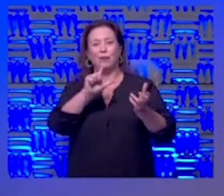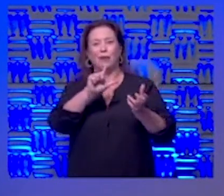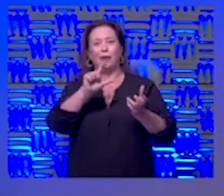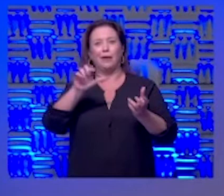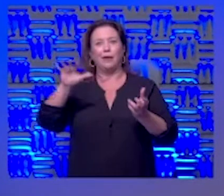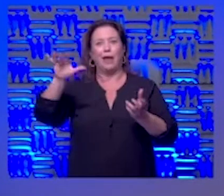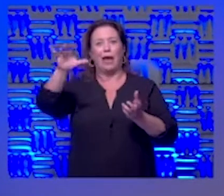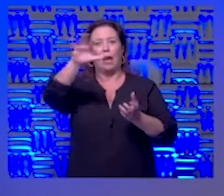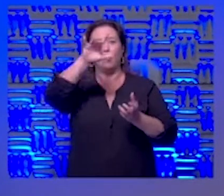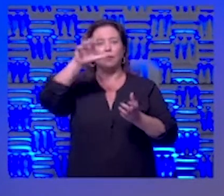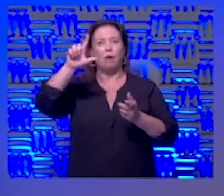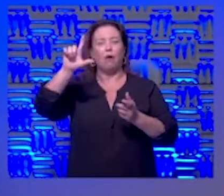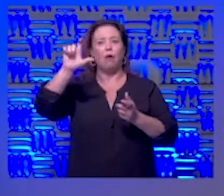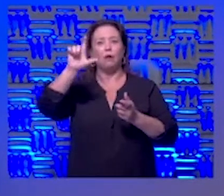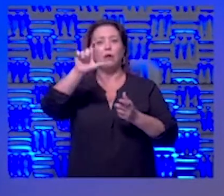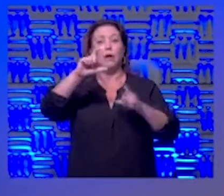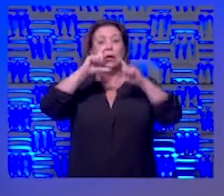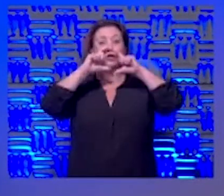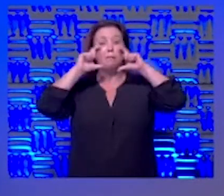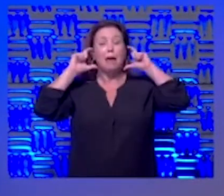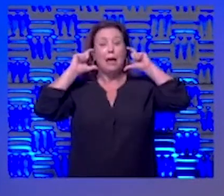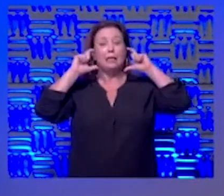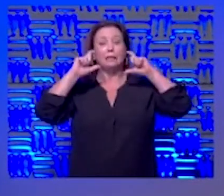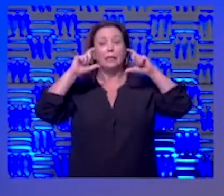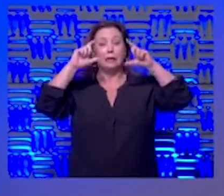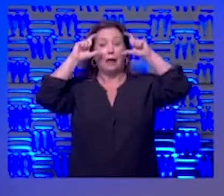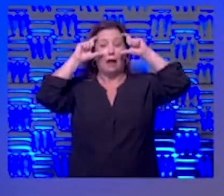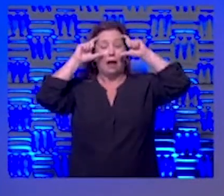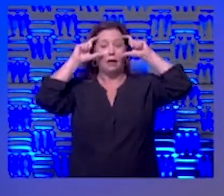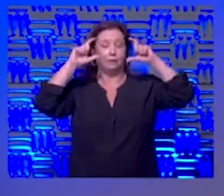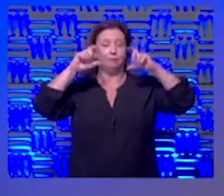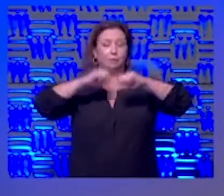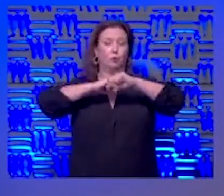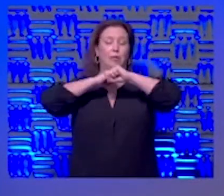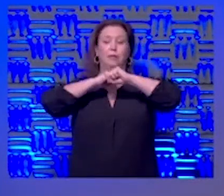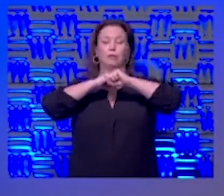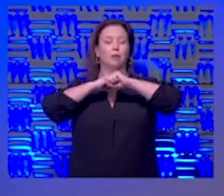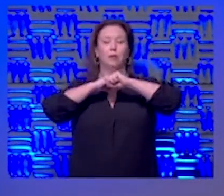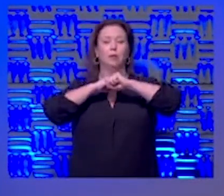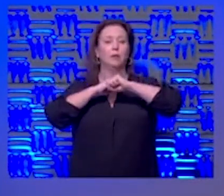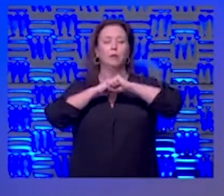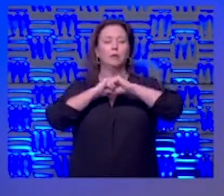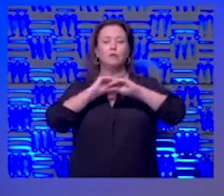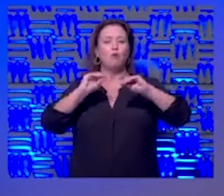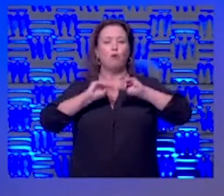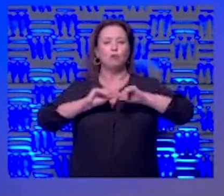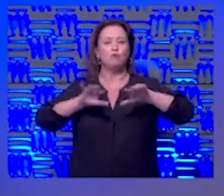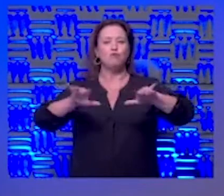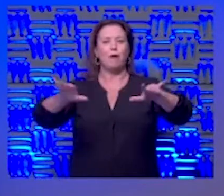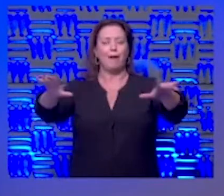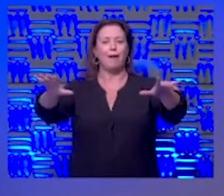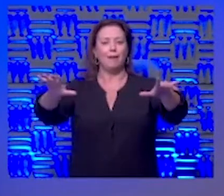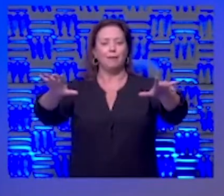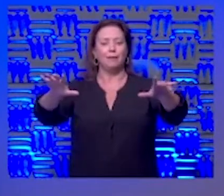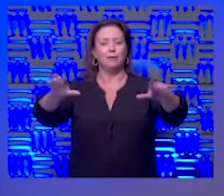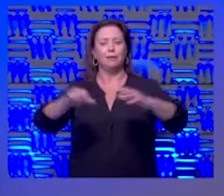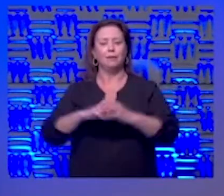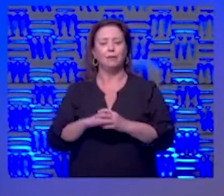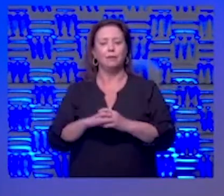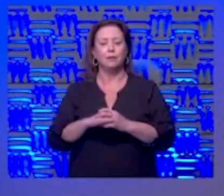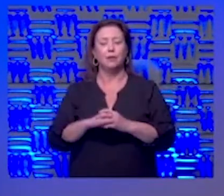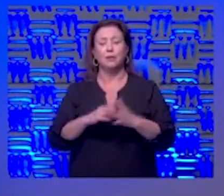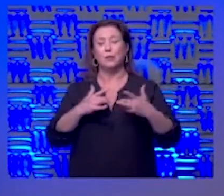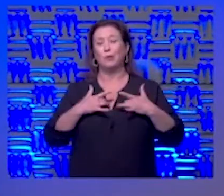generating procedures and who just had face mask on and eye covering, there was no spread of the disease to those people. So typically